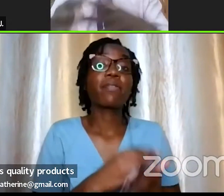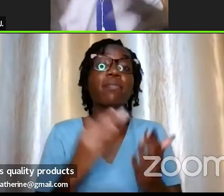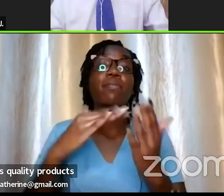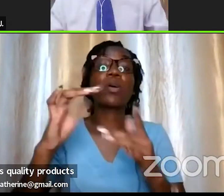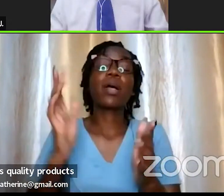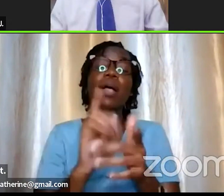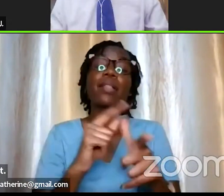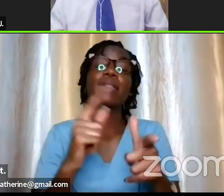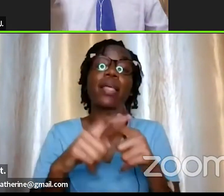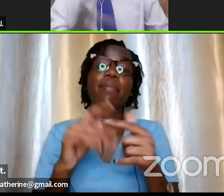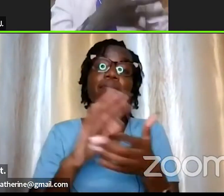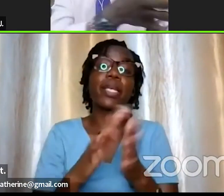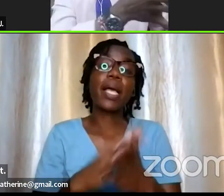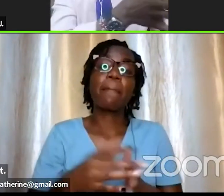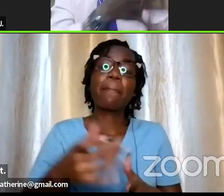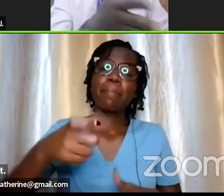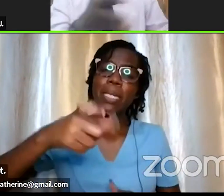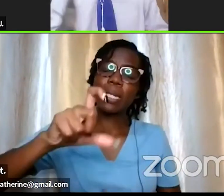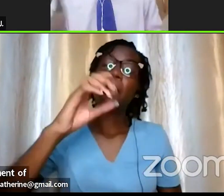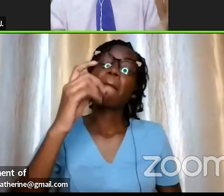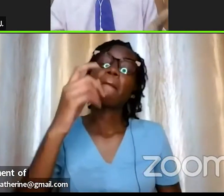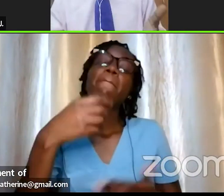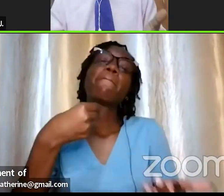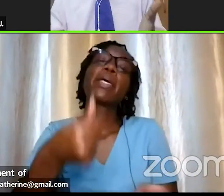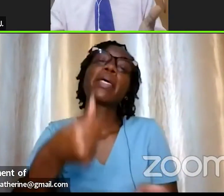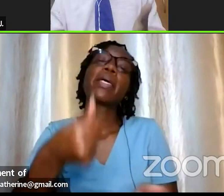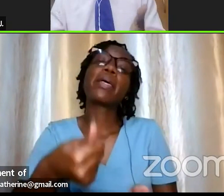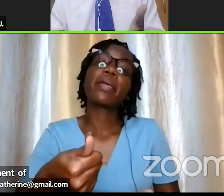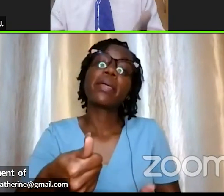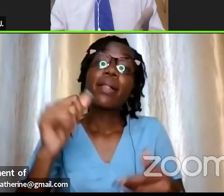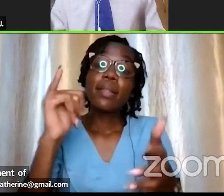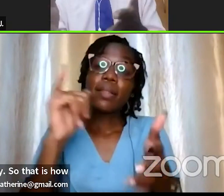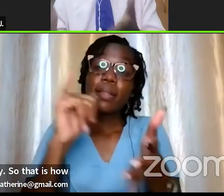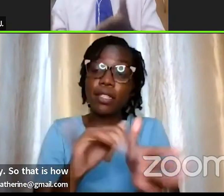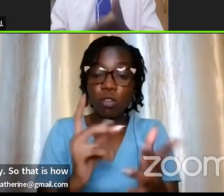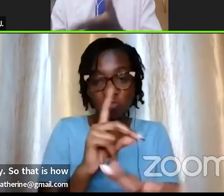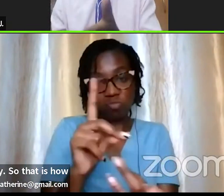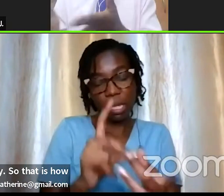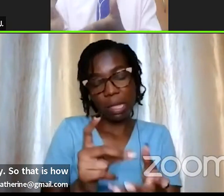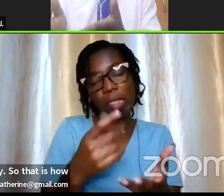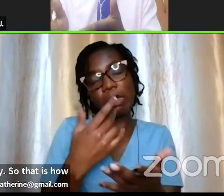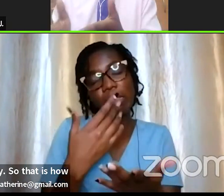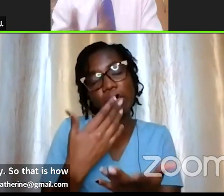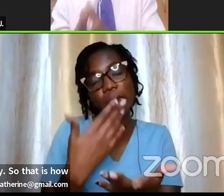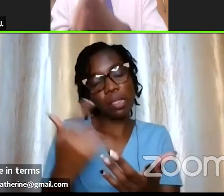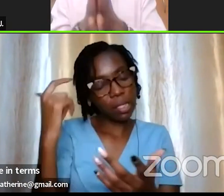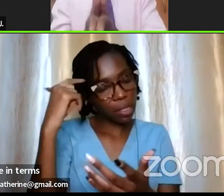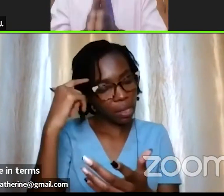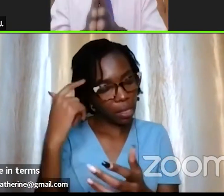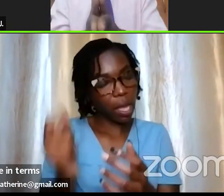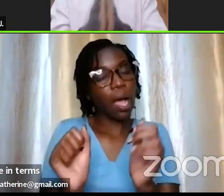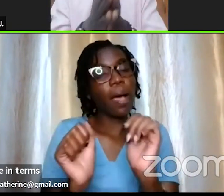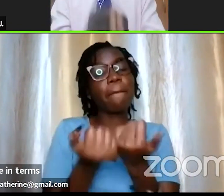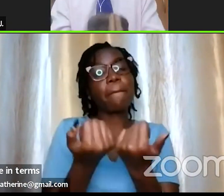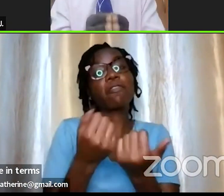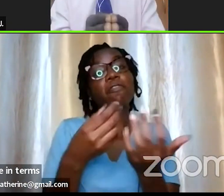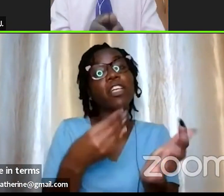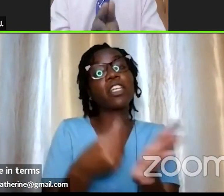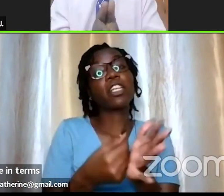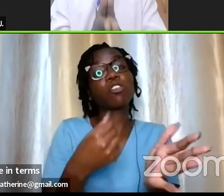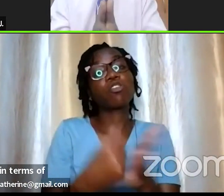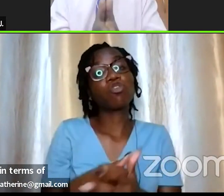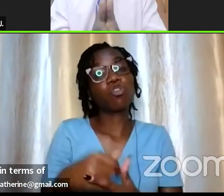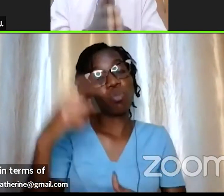increment of pay. So that is how strategic thinking is done in terms of financial literacy. Let us